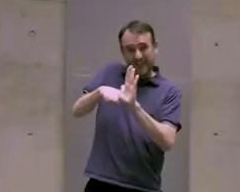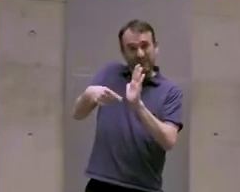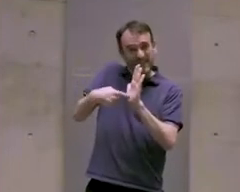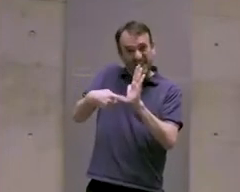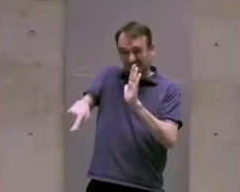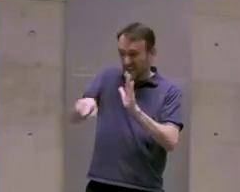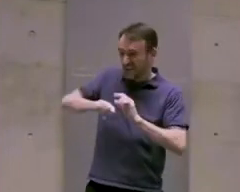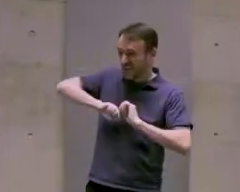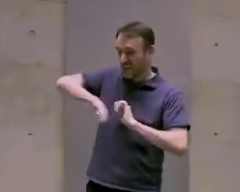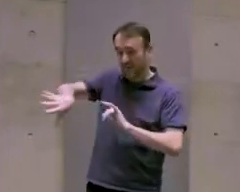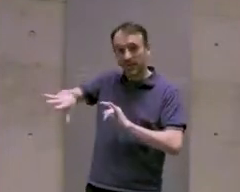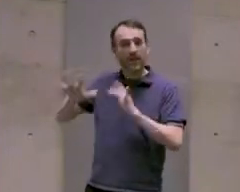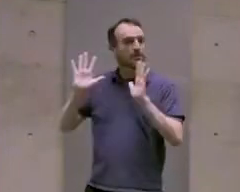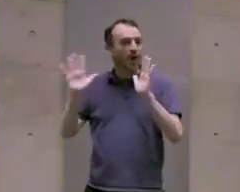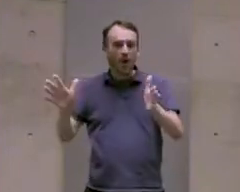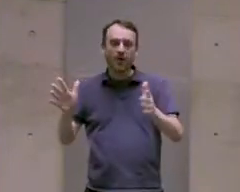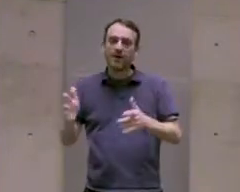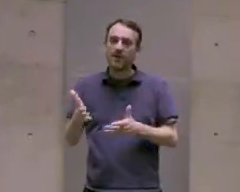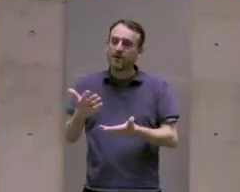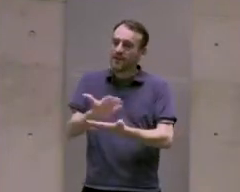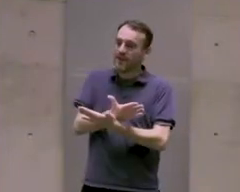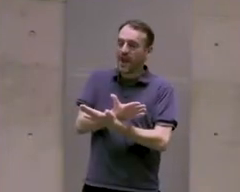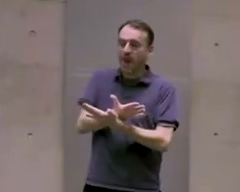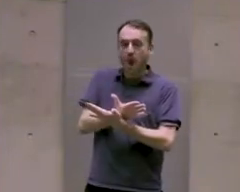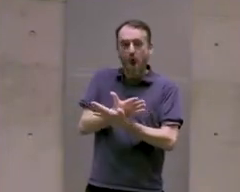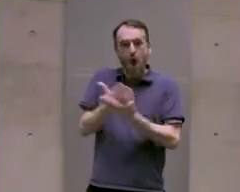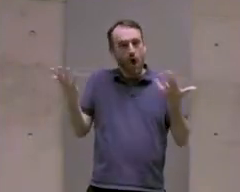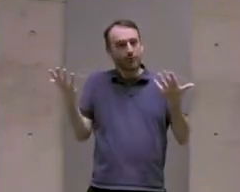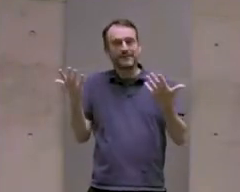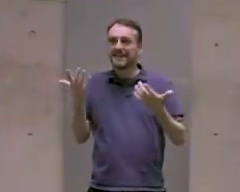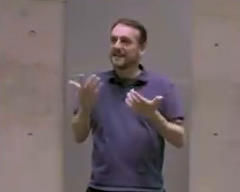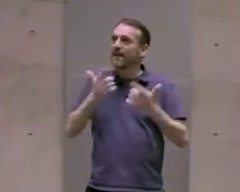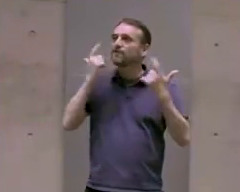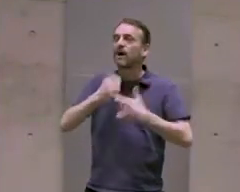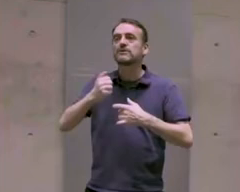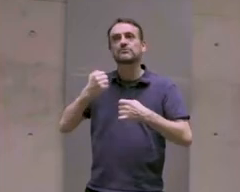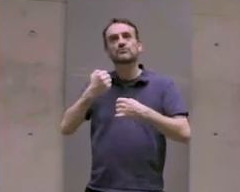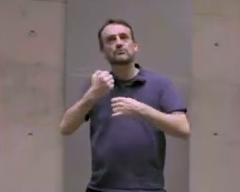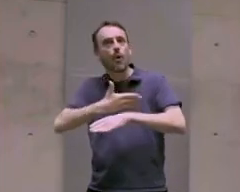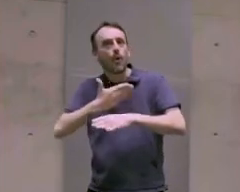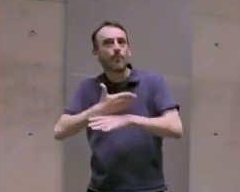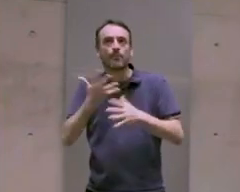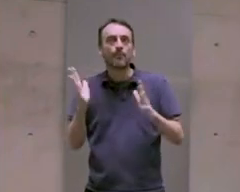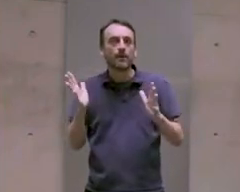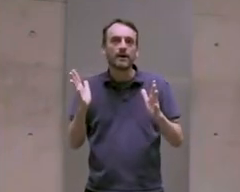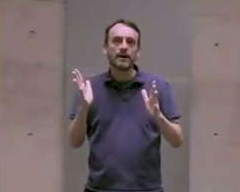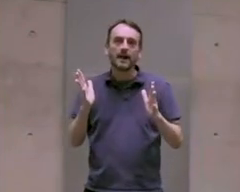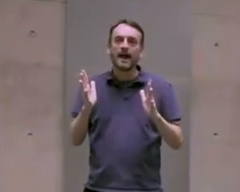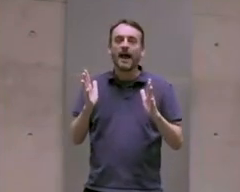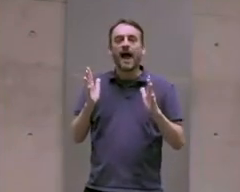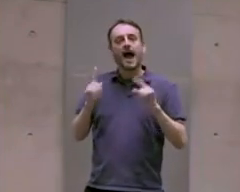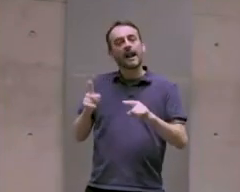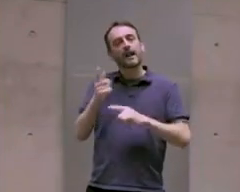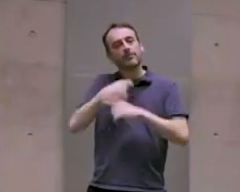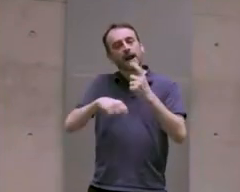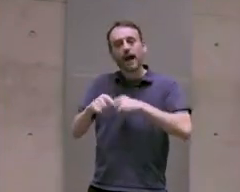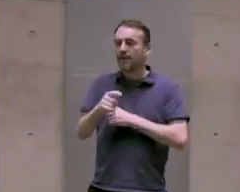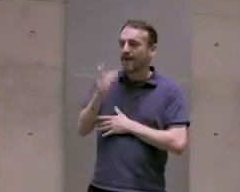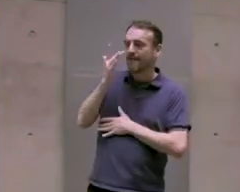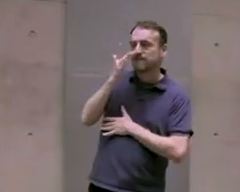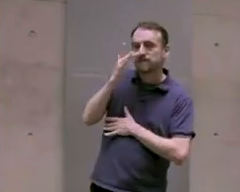doing the obviously going to be fun John Wick game, and that was an interesting kind of full cycle on that story for